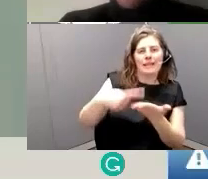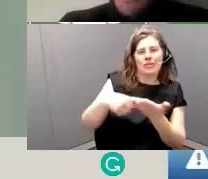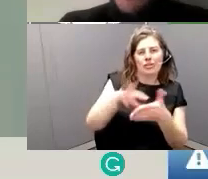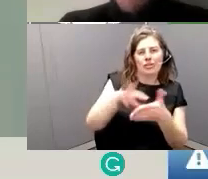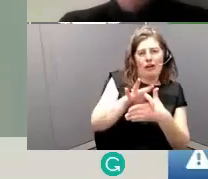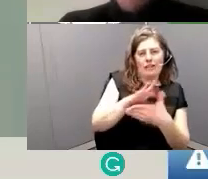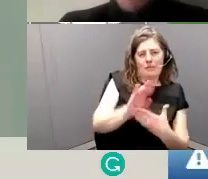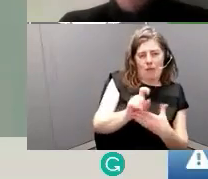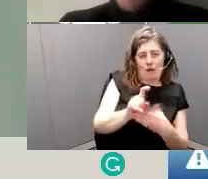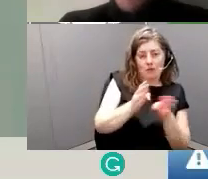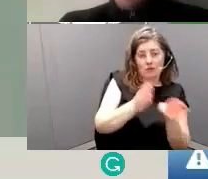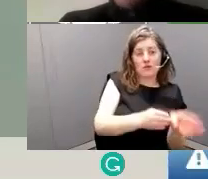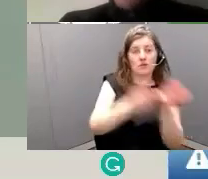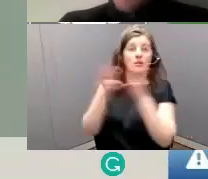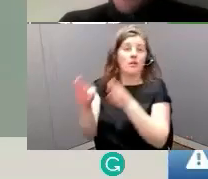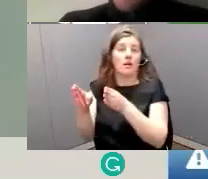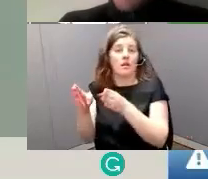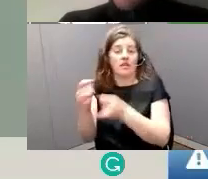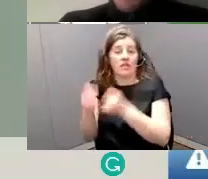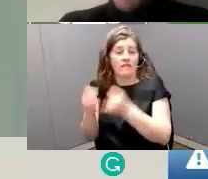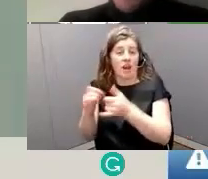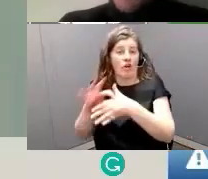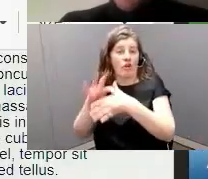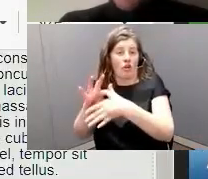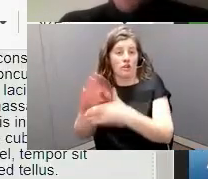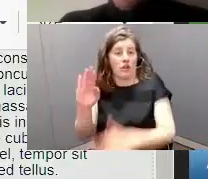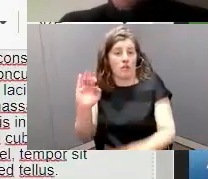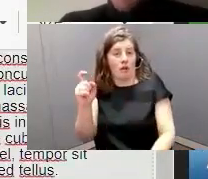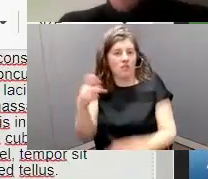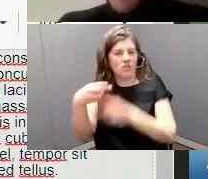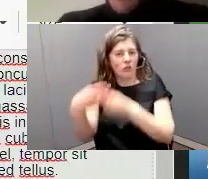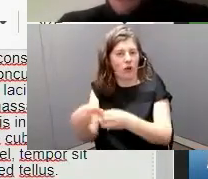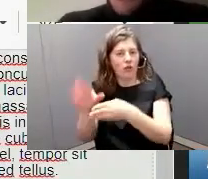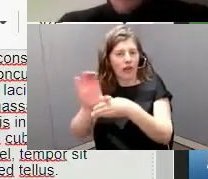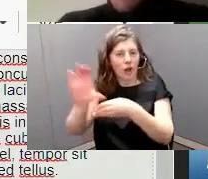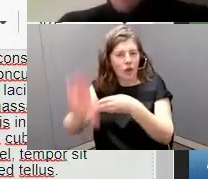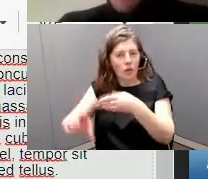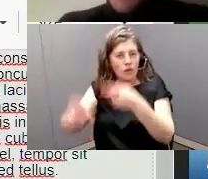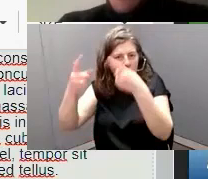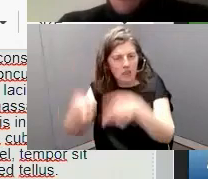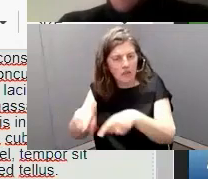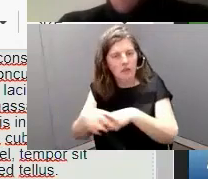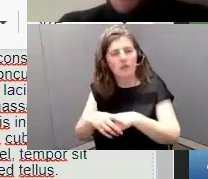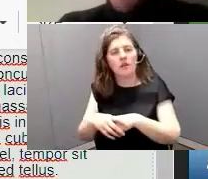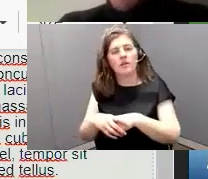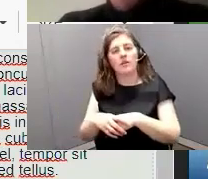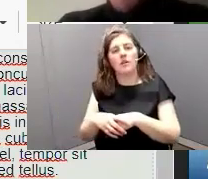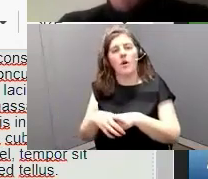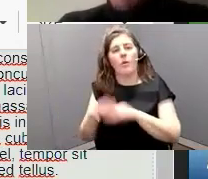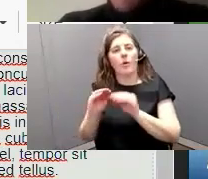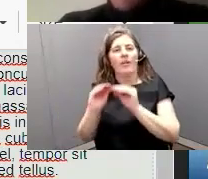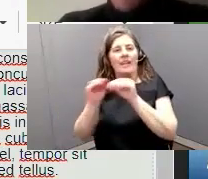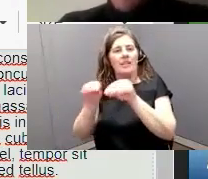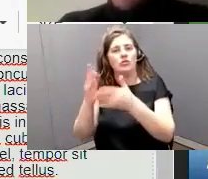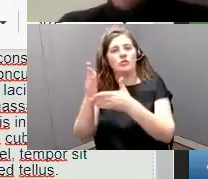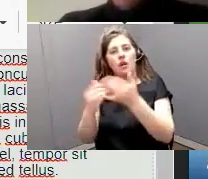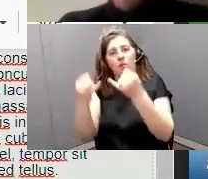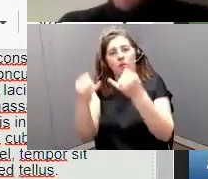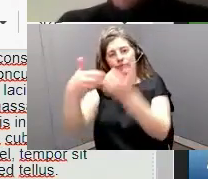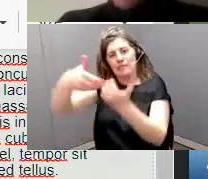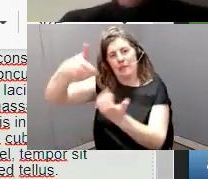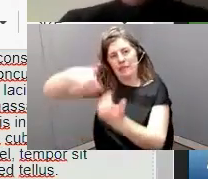our final content box, conclusion, and let's insert a couple of line breaks